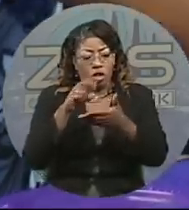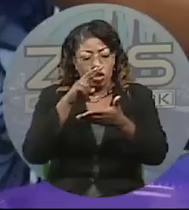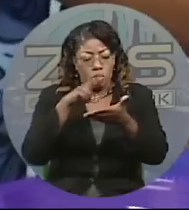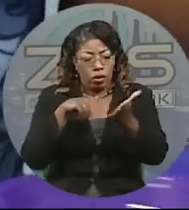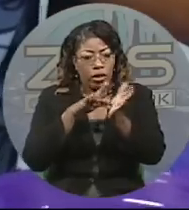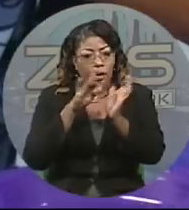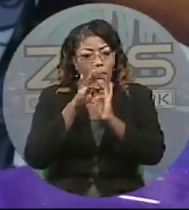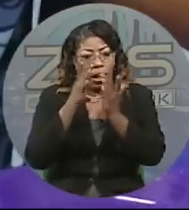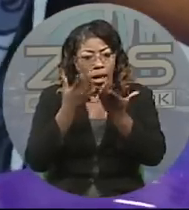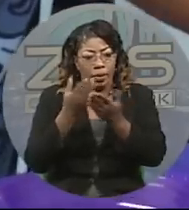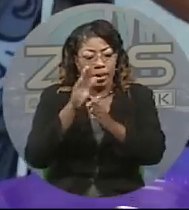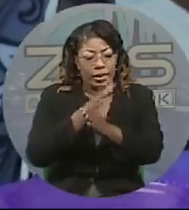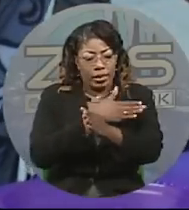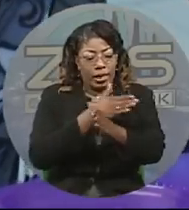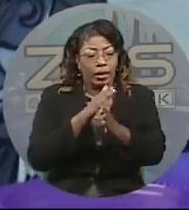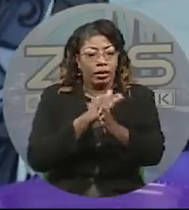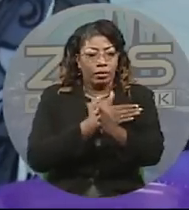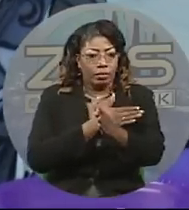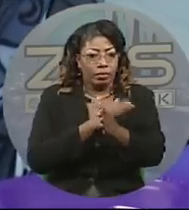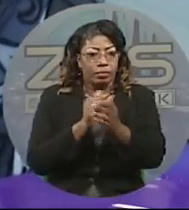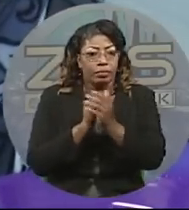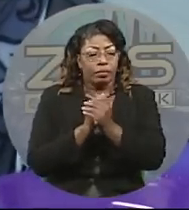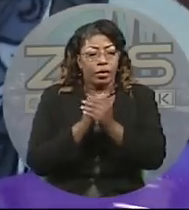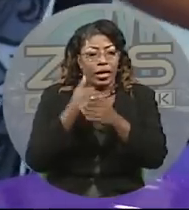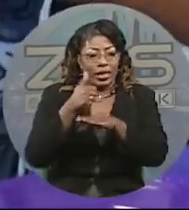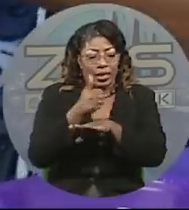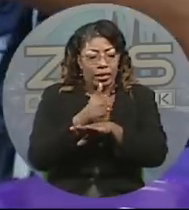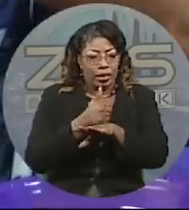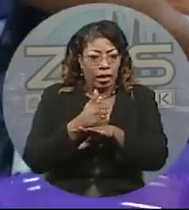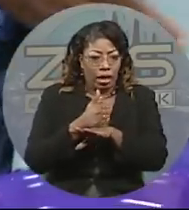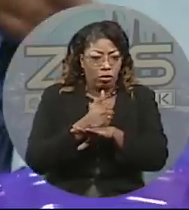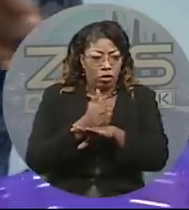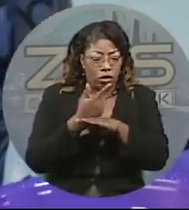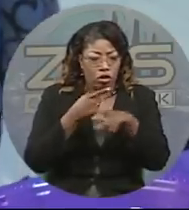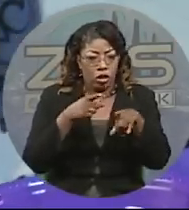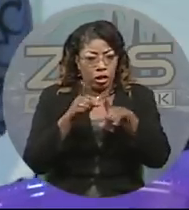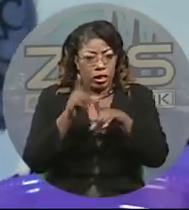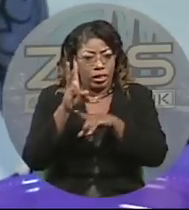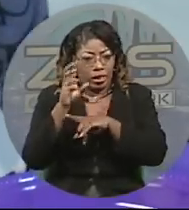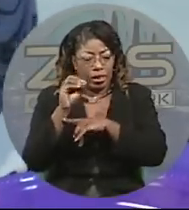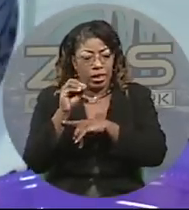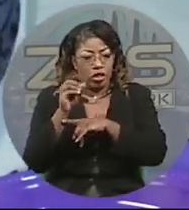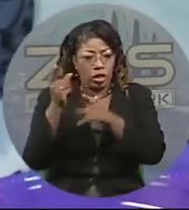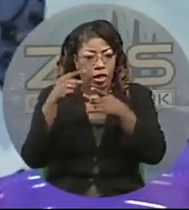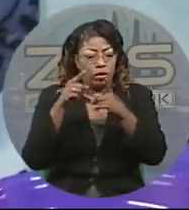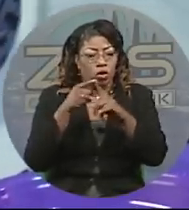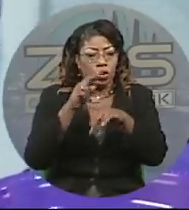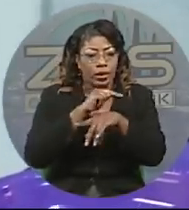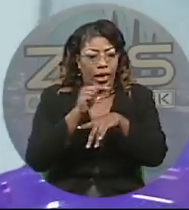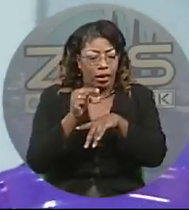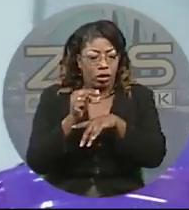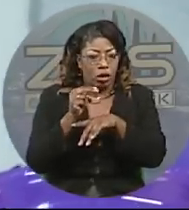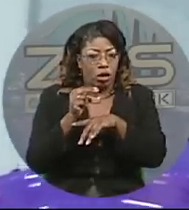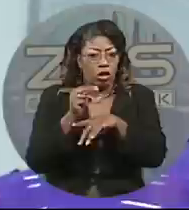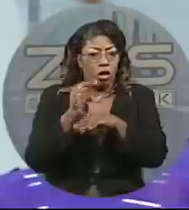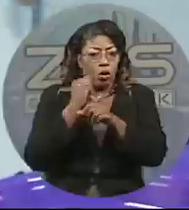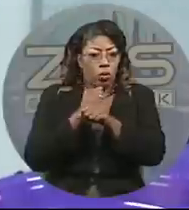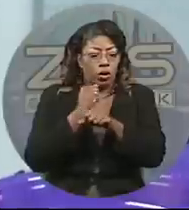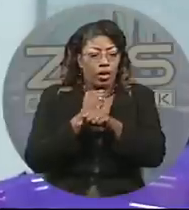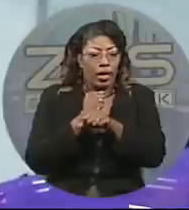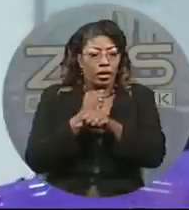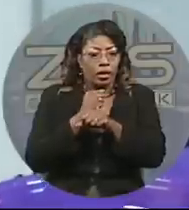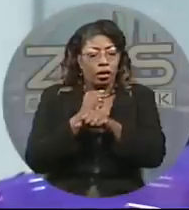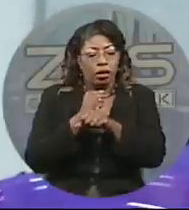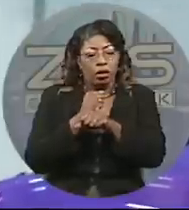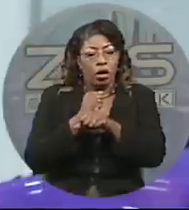today. After a devastating storm rocked the island of Andrus in the 60s, Mama Frances came to Nassau, where she worked at the British Colonial Hilton Hotel,